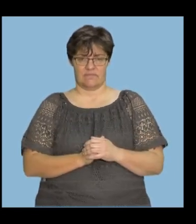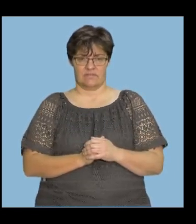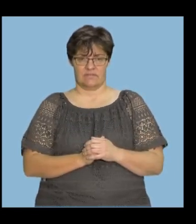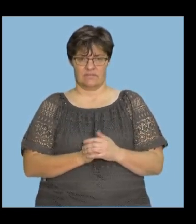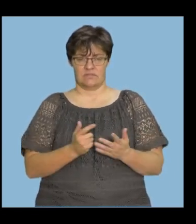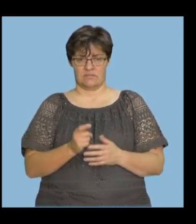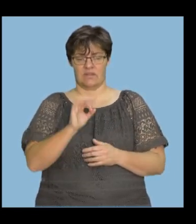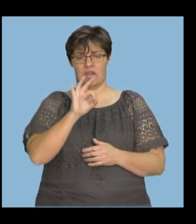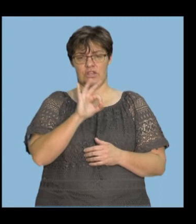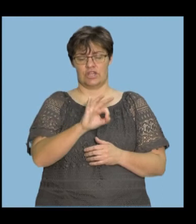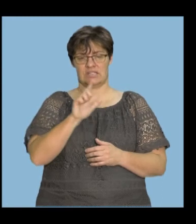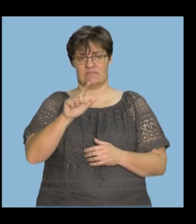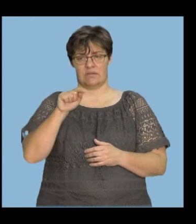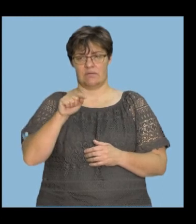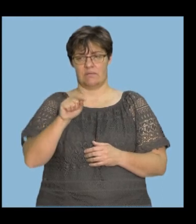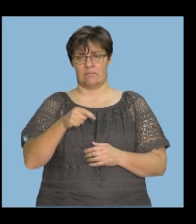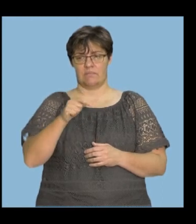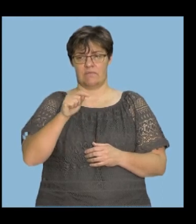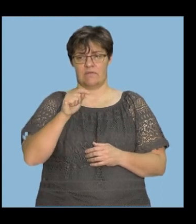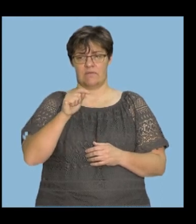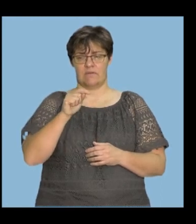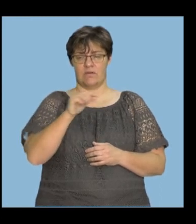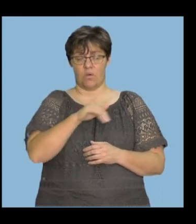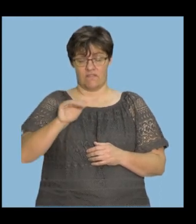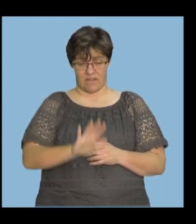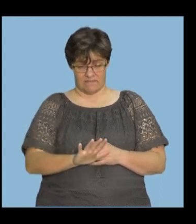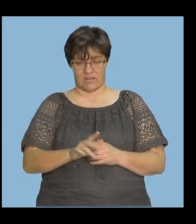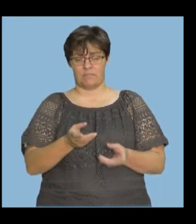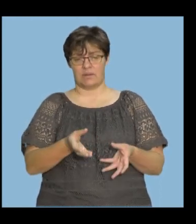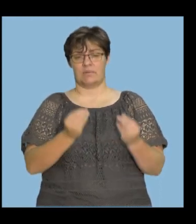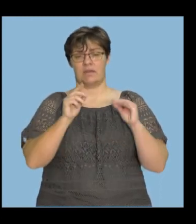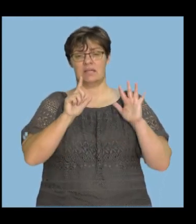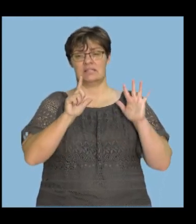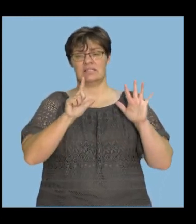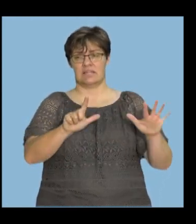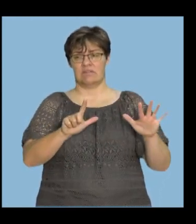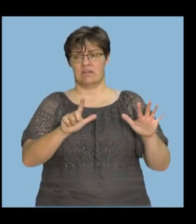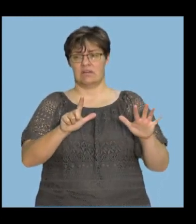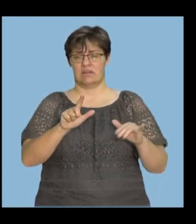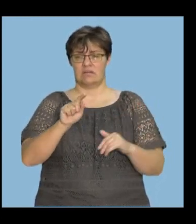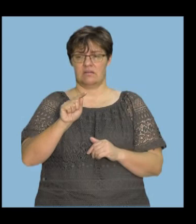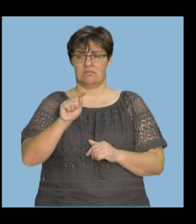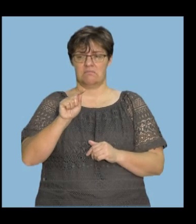which is 37 over 5, which gave us 7.4. Interesting.